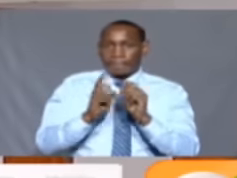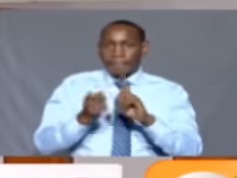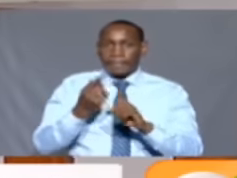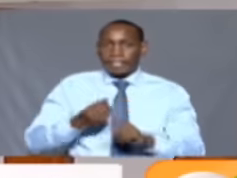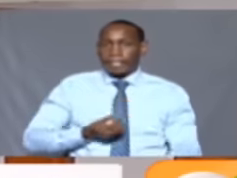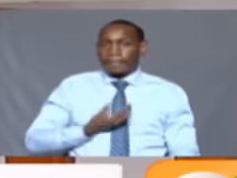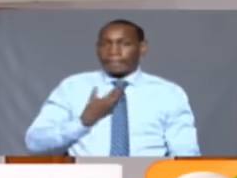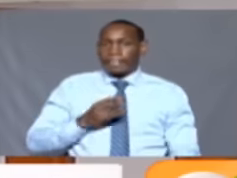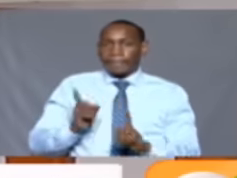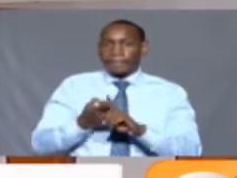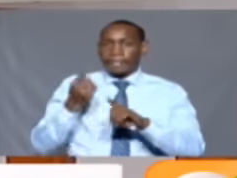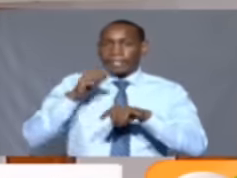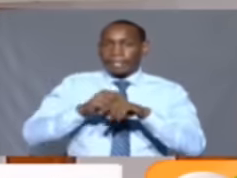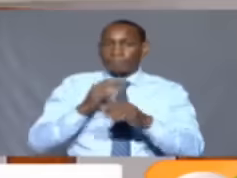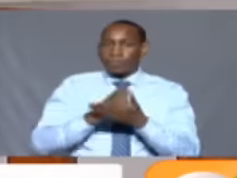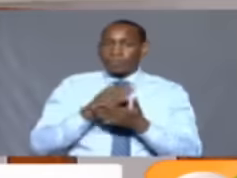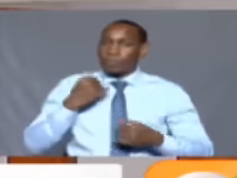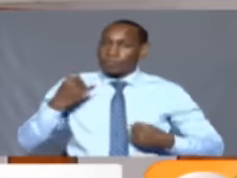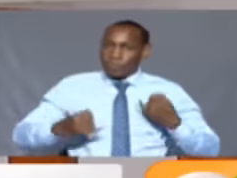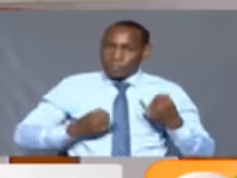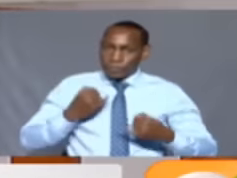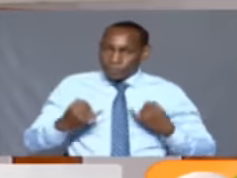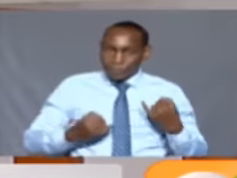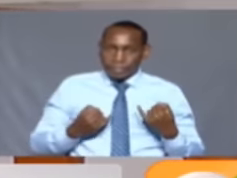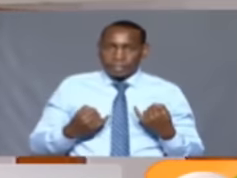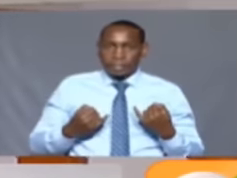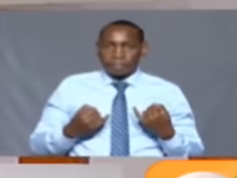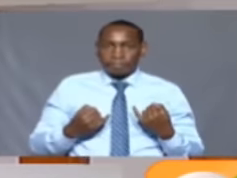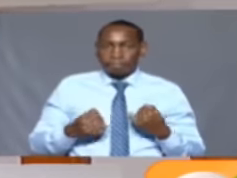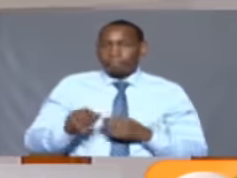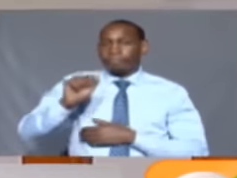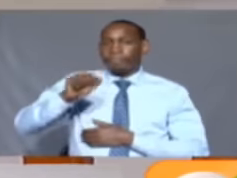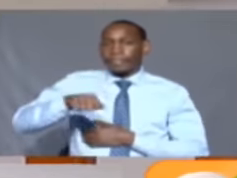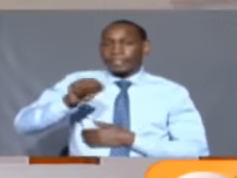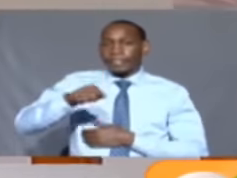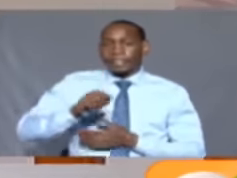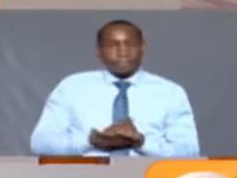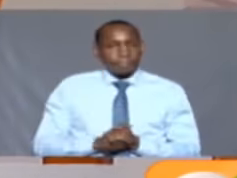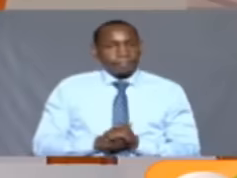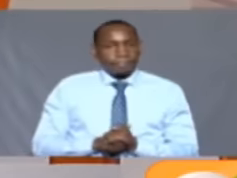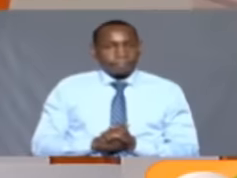so the first time I was very excited. So yeah, and then,